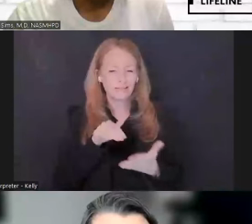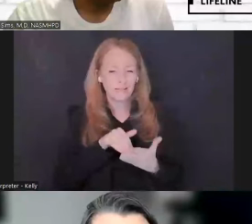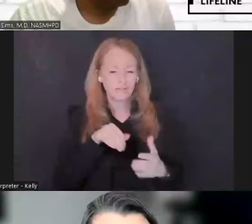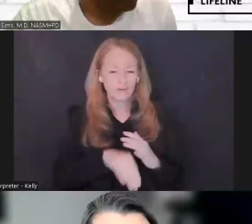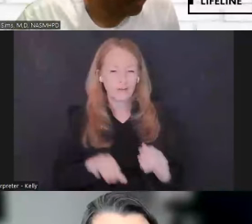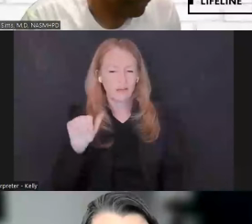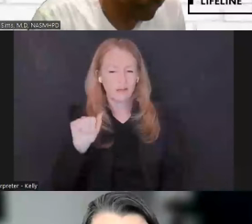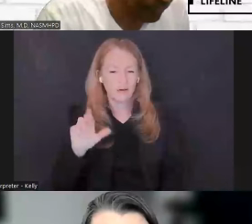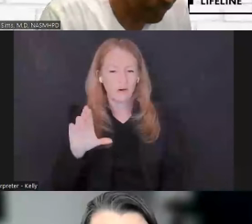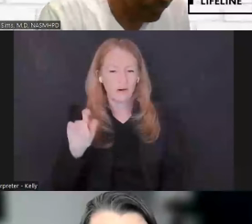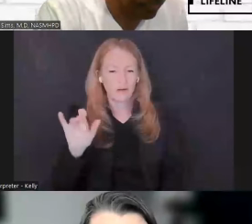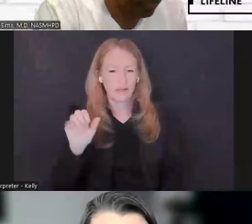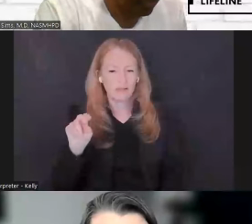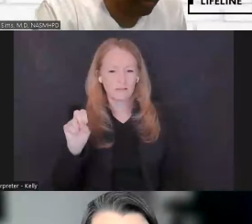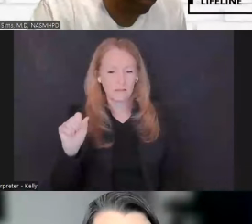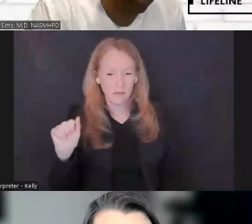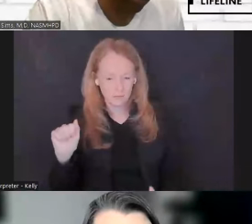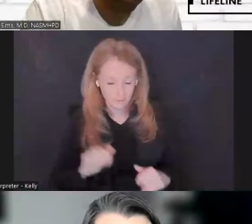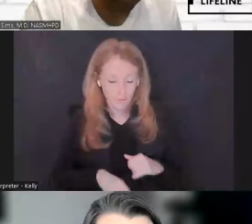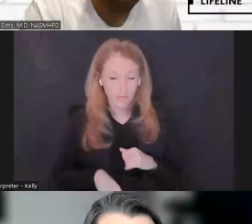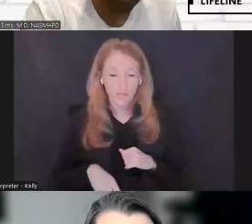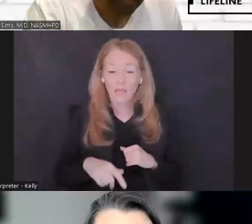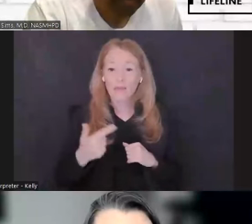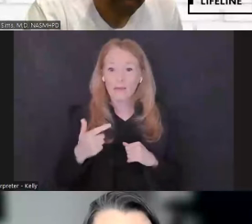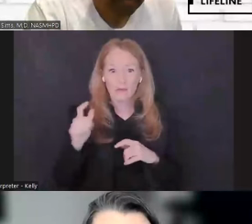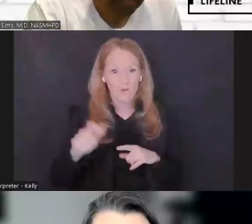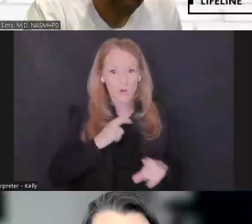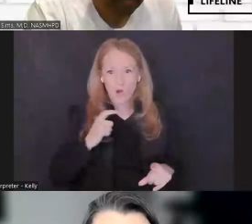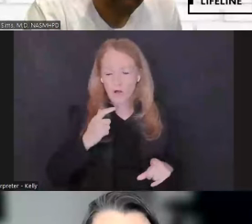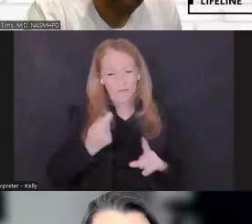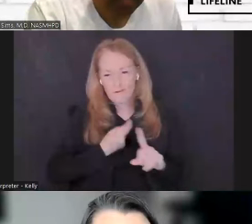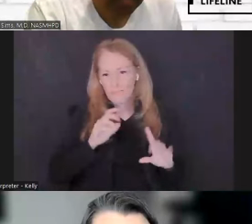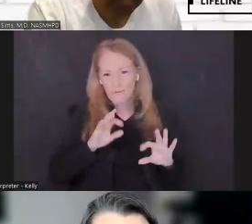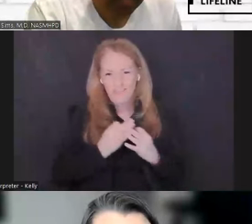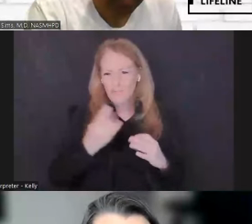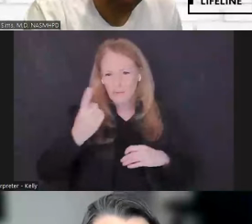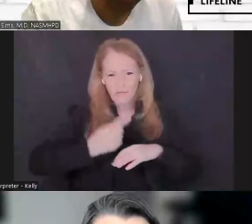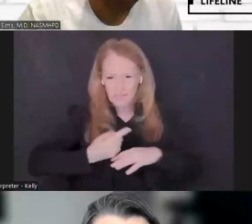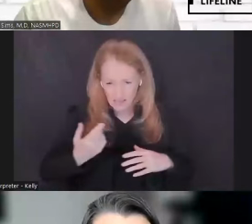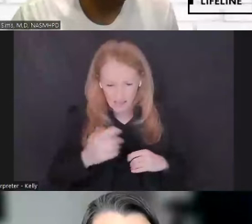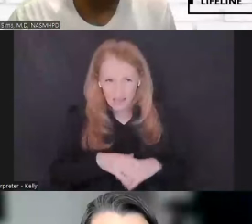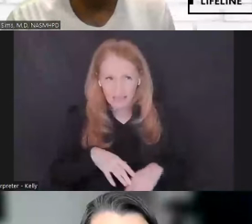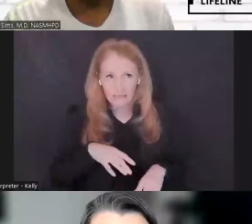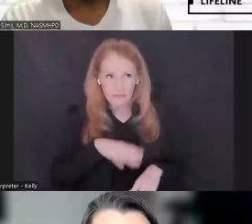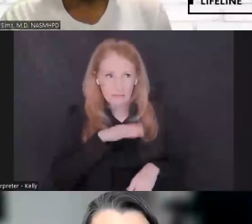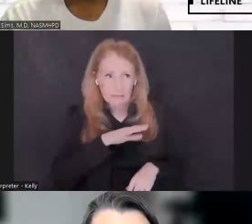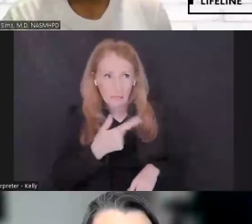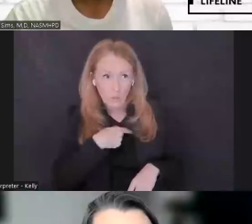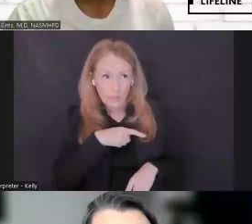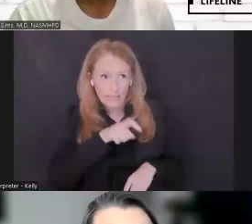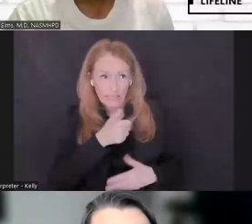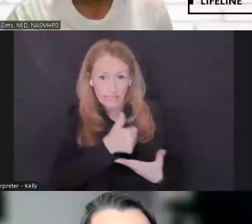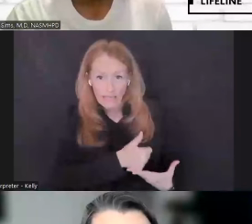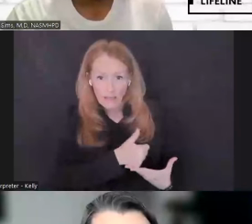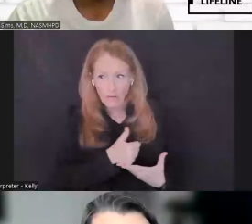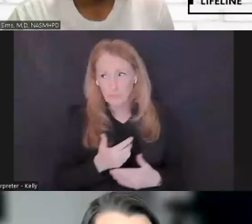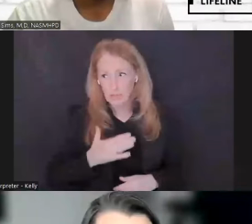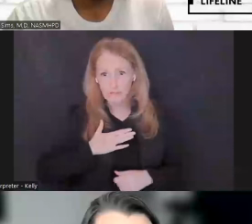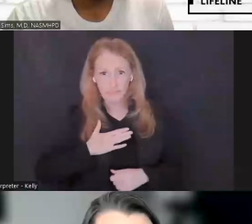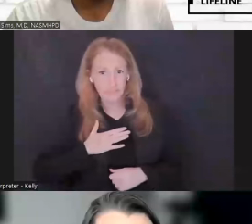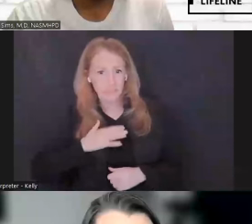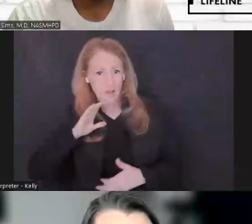never forget, we got a call one day from a family and they were like, we need help. My wife and I are barricaded in